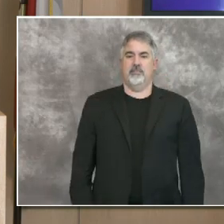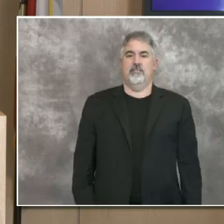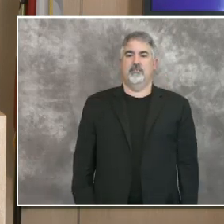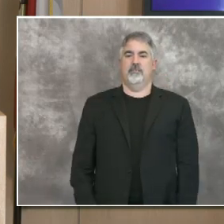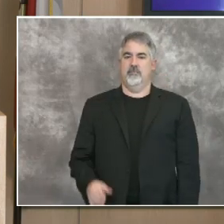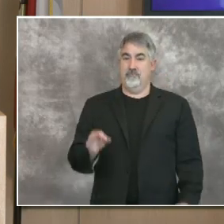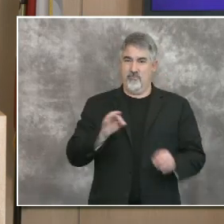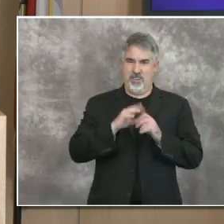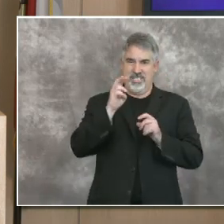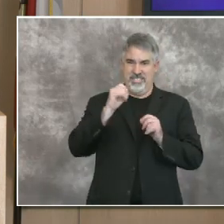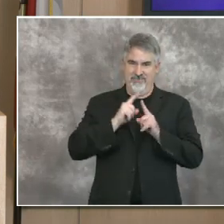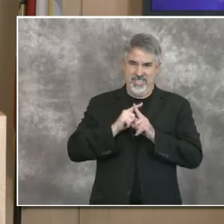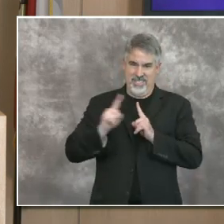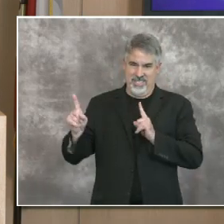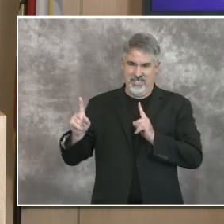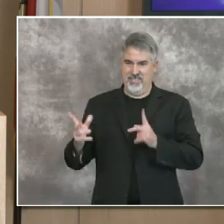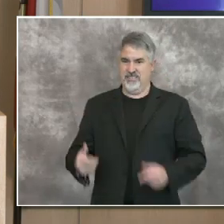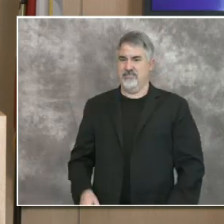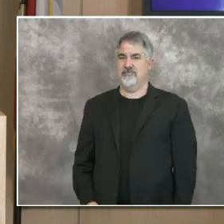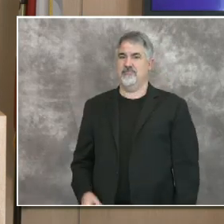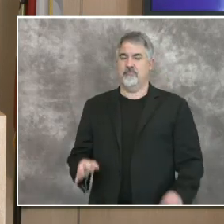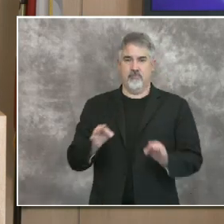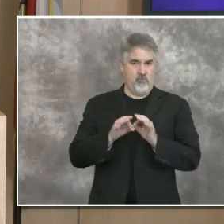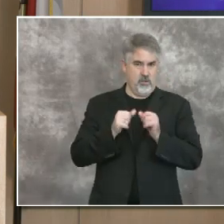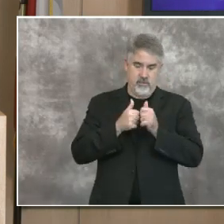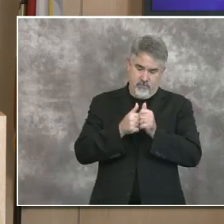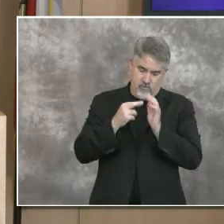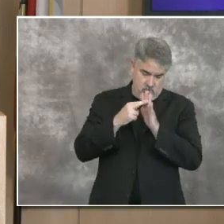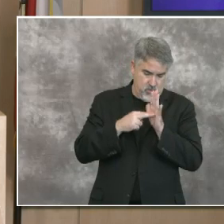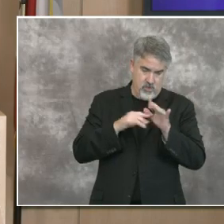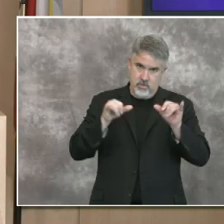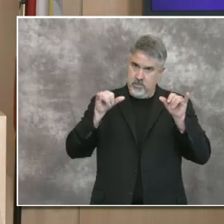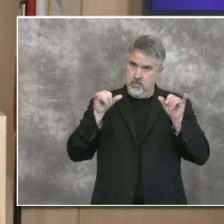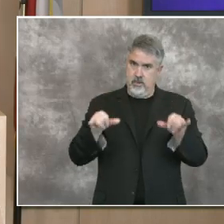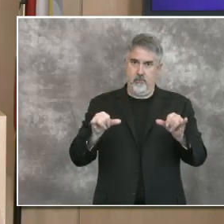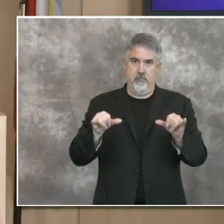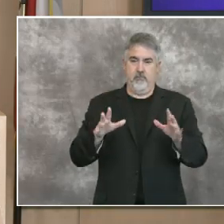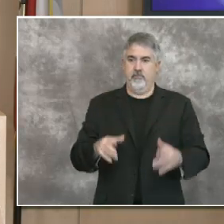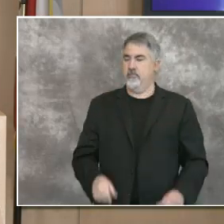of a non-household member, you should make sure that you're utilizing that face covering.